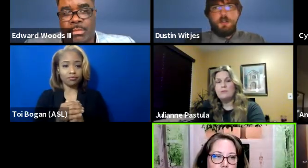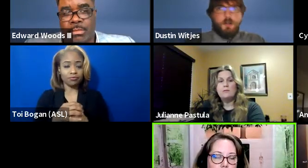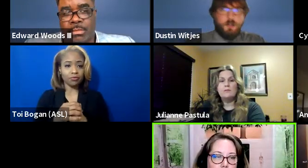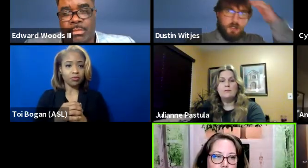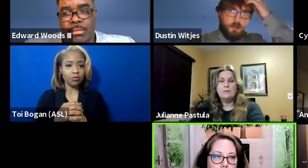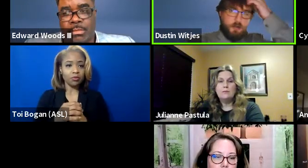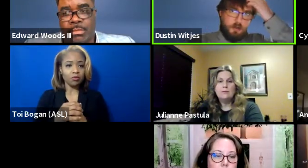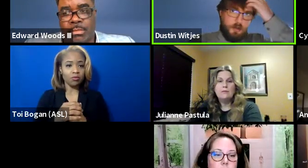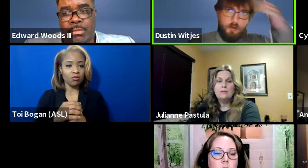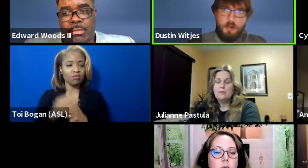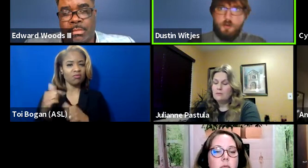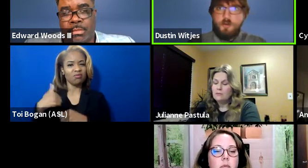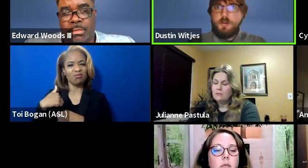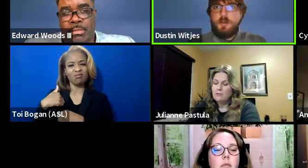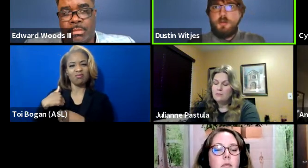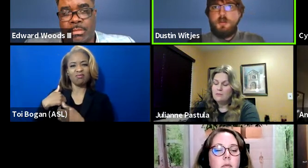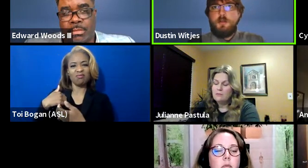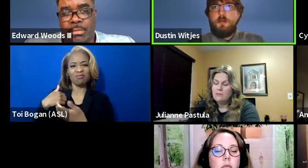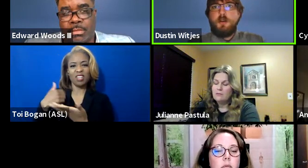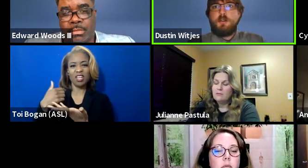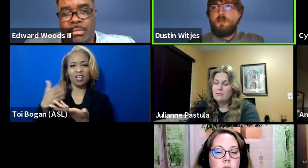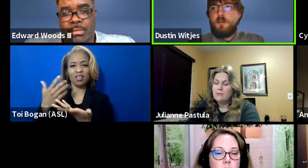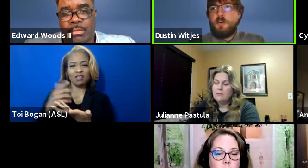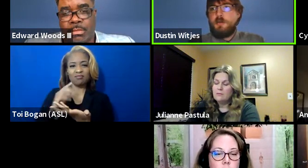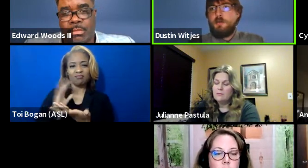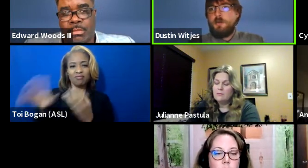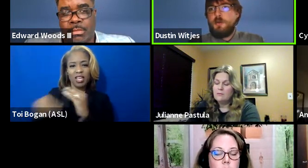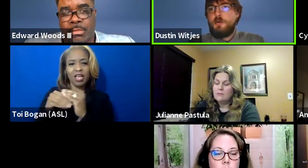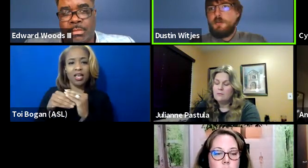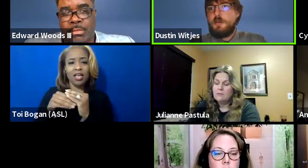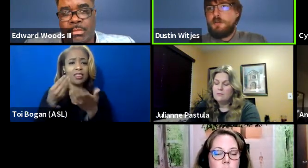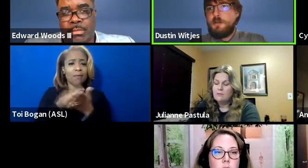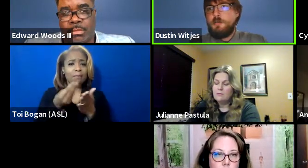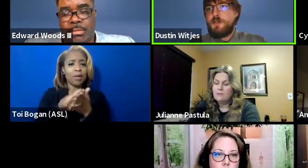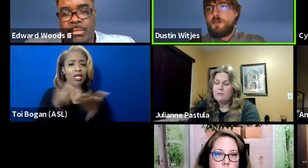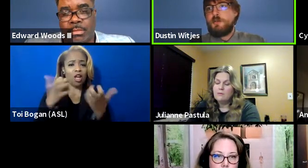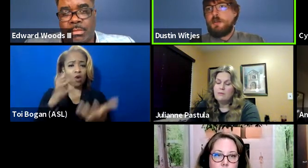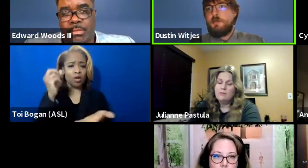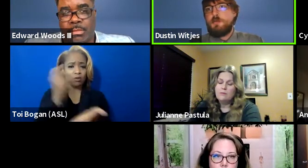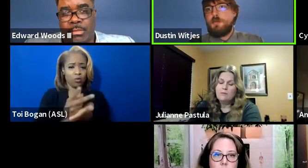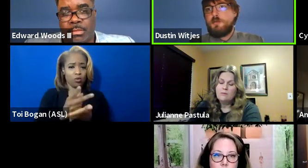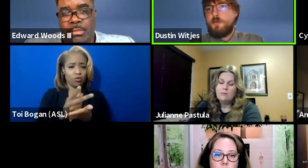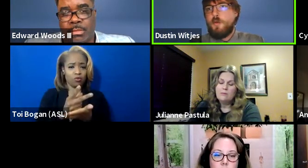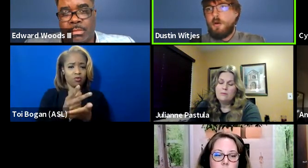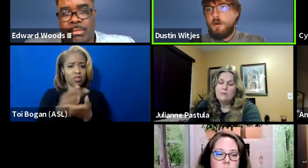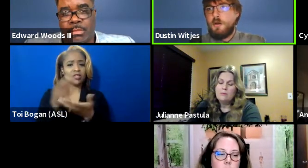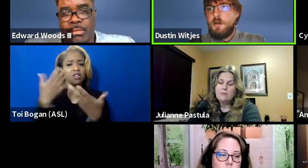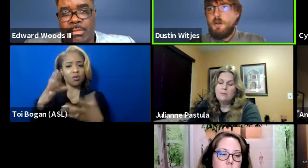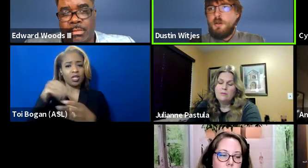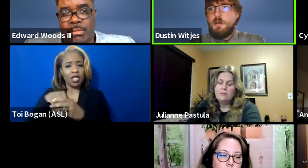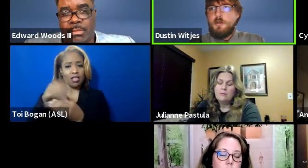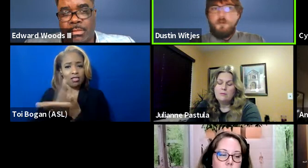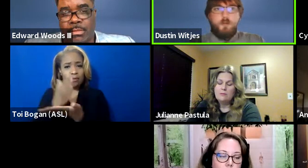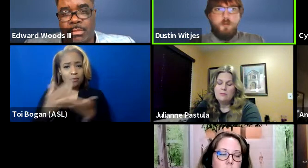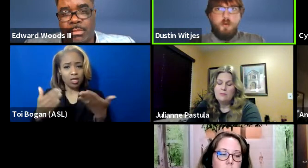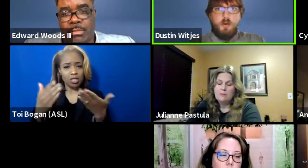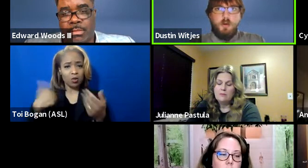I want to just interject. The funds have already been approved. It's in the budget that we approved for